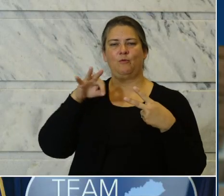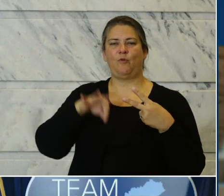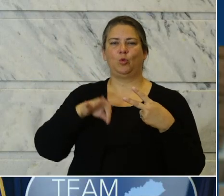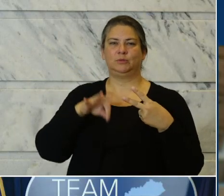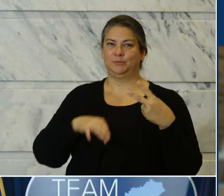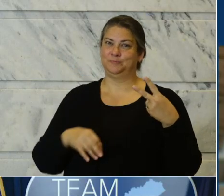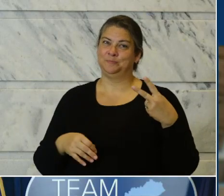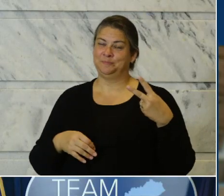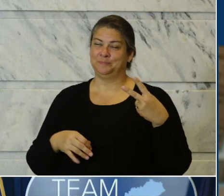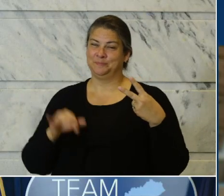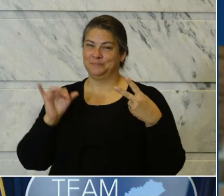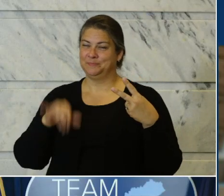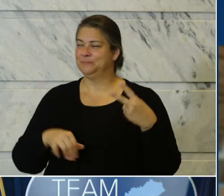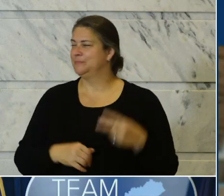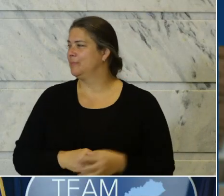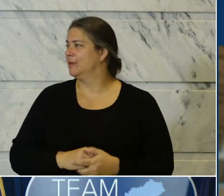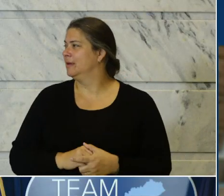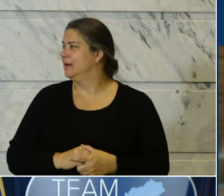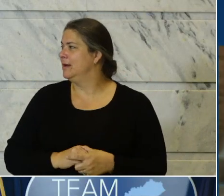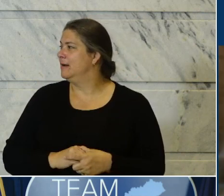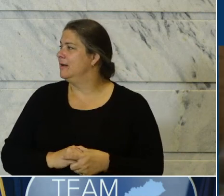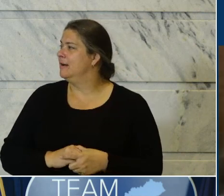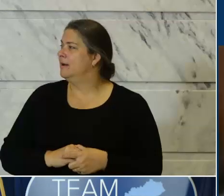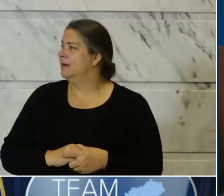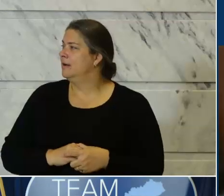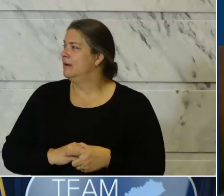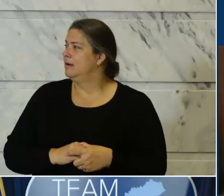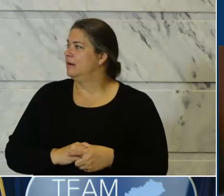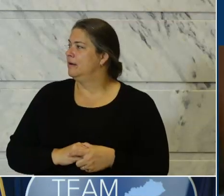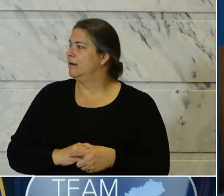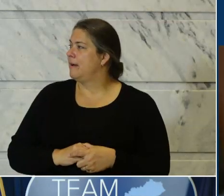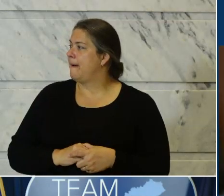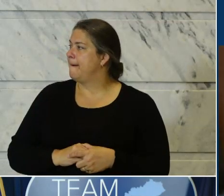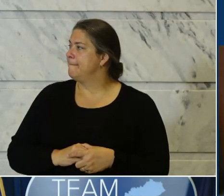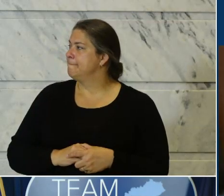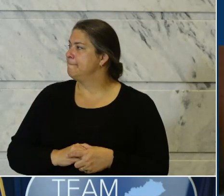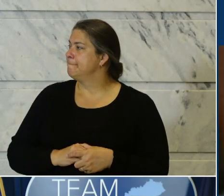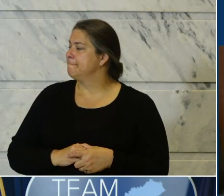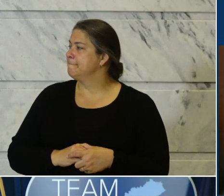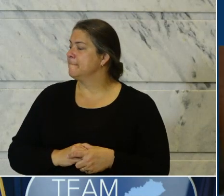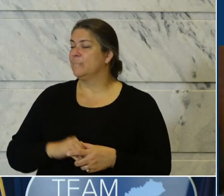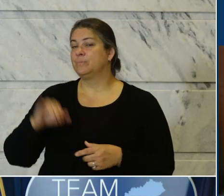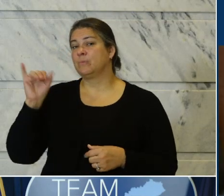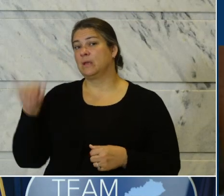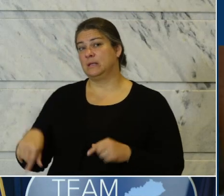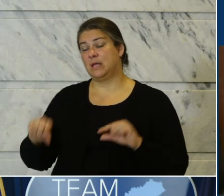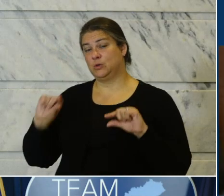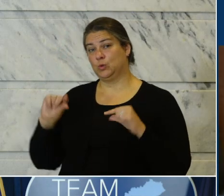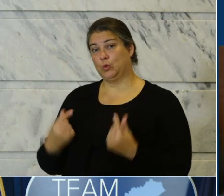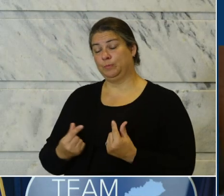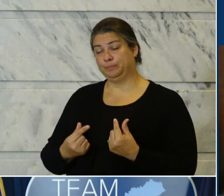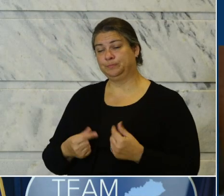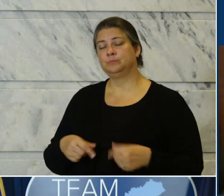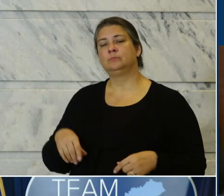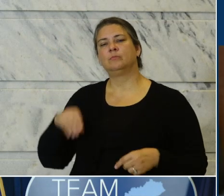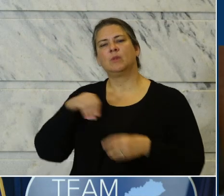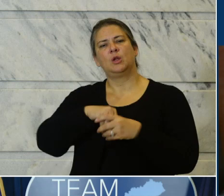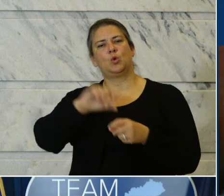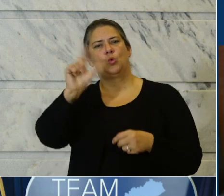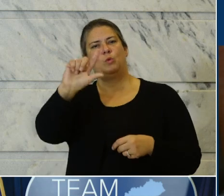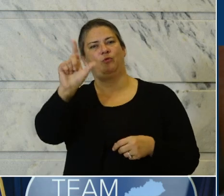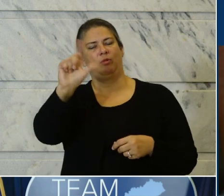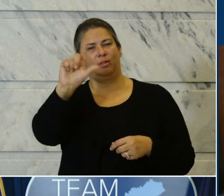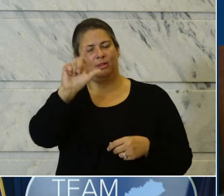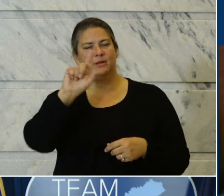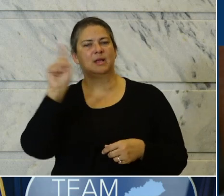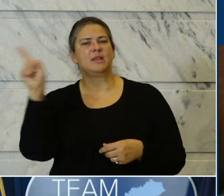twofer. All right, next. This is a group here in Louisville that is